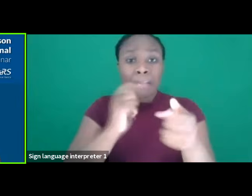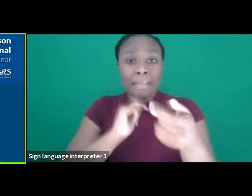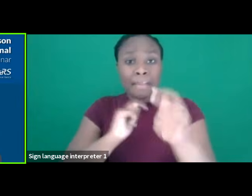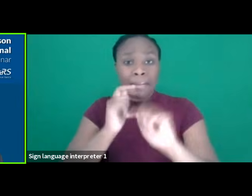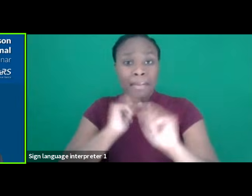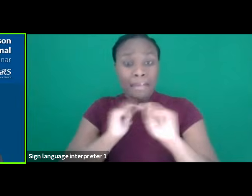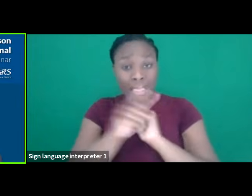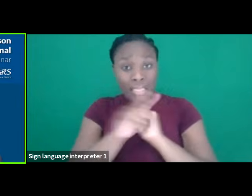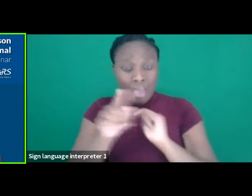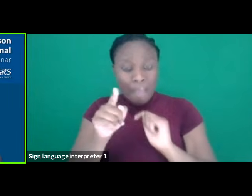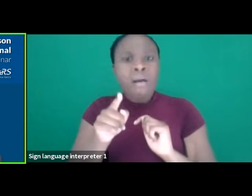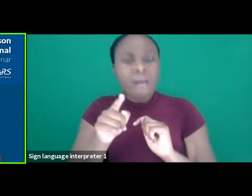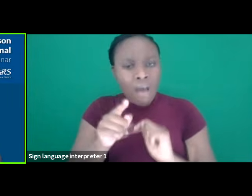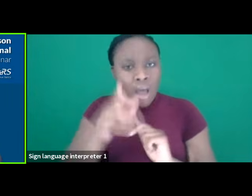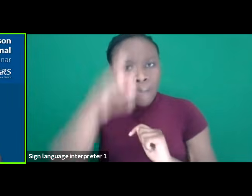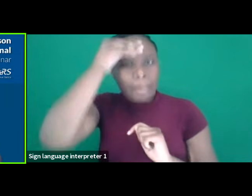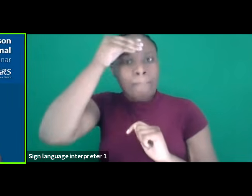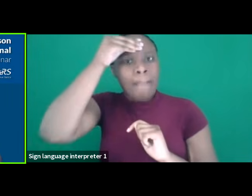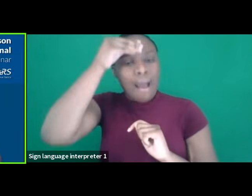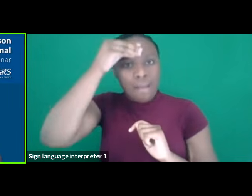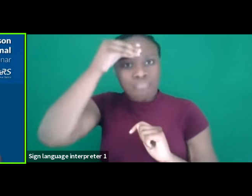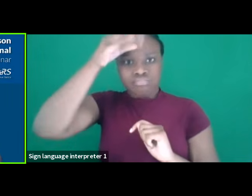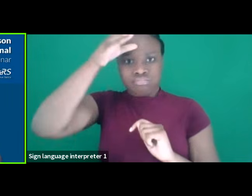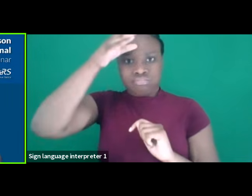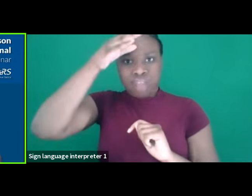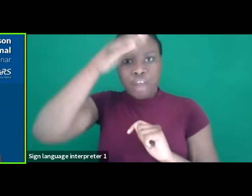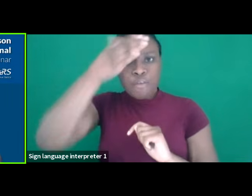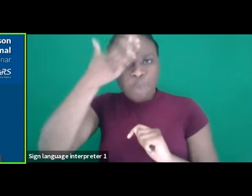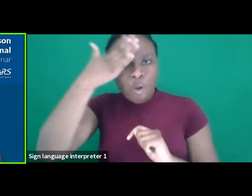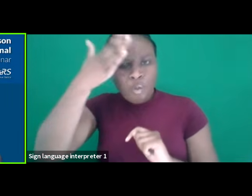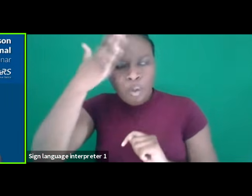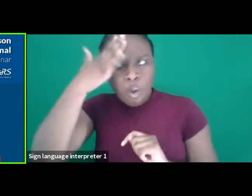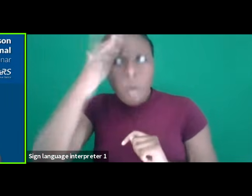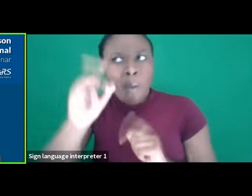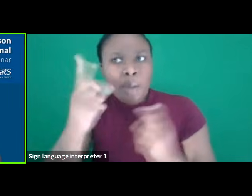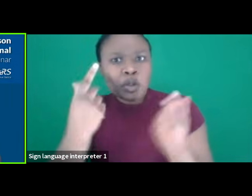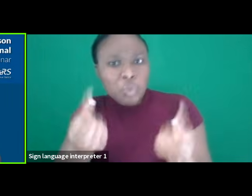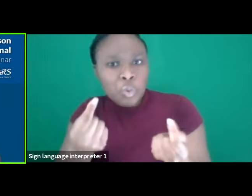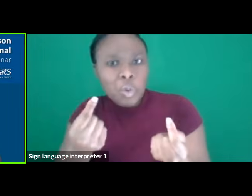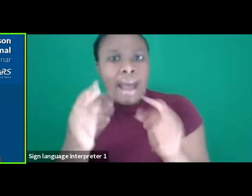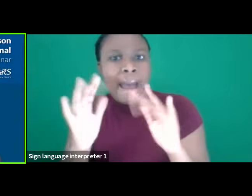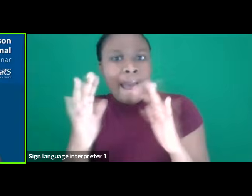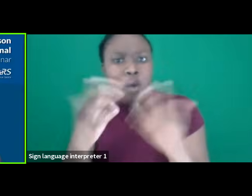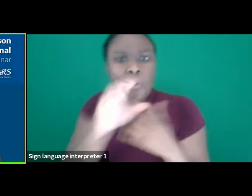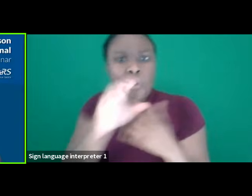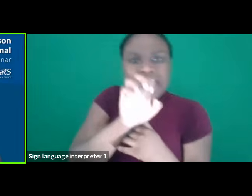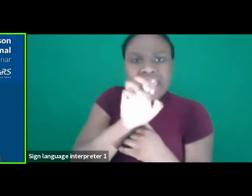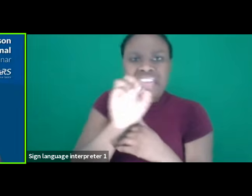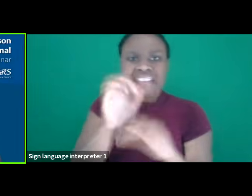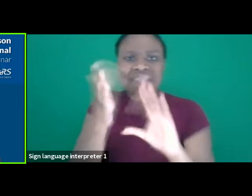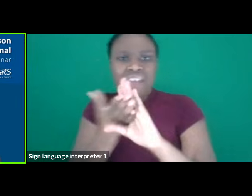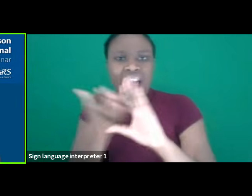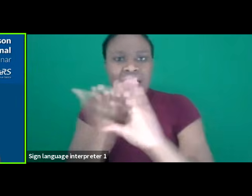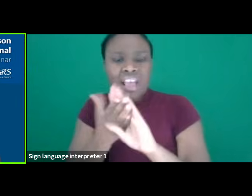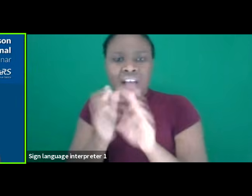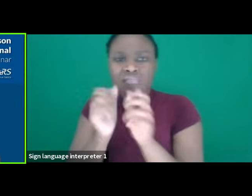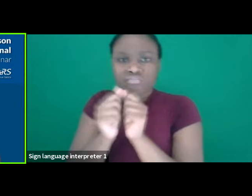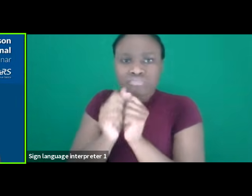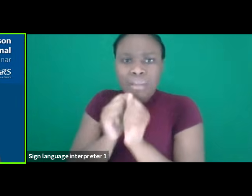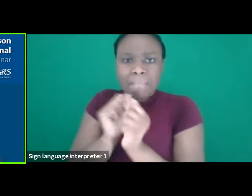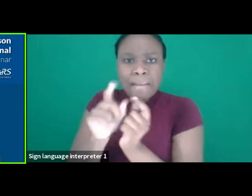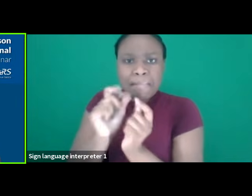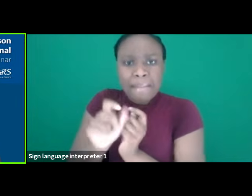clear or about what they need to do in order to be compliant, most of them